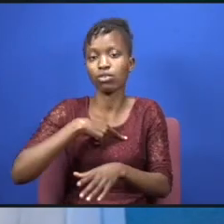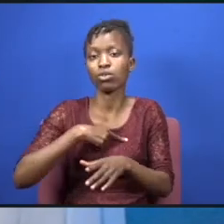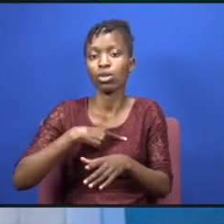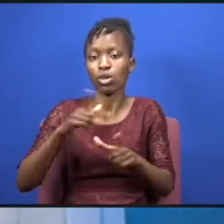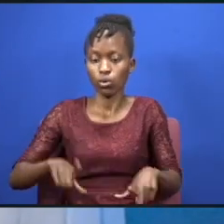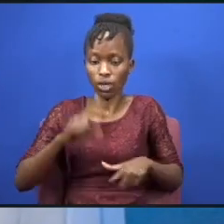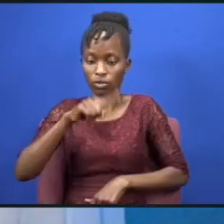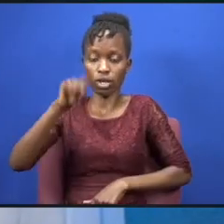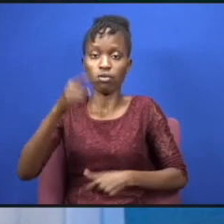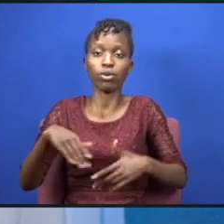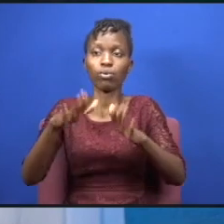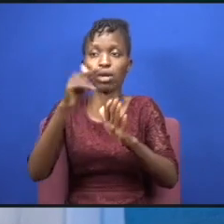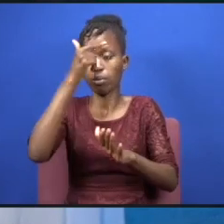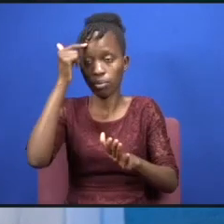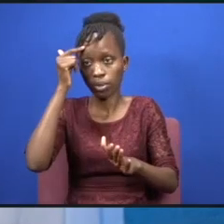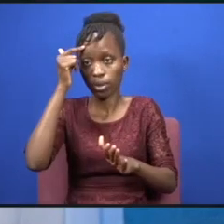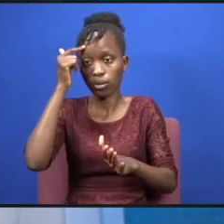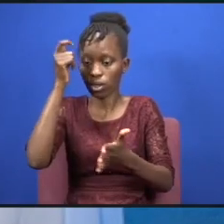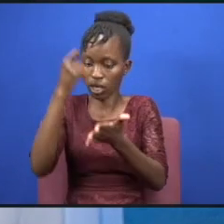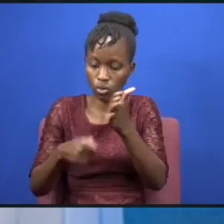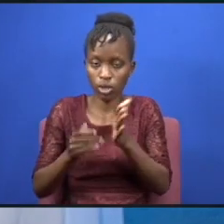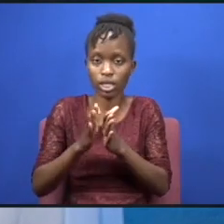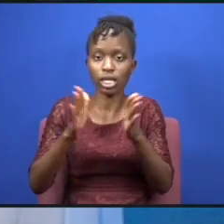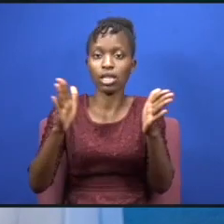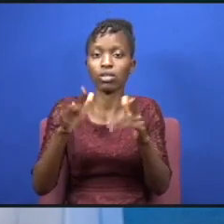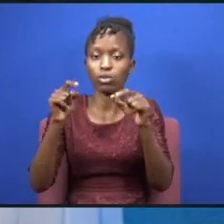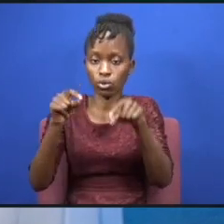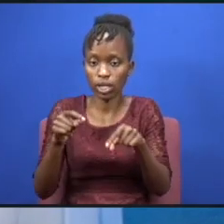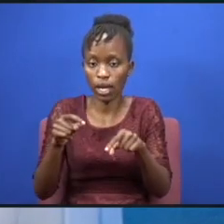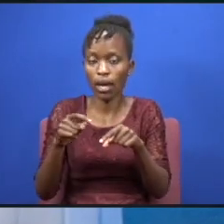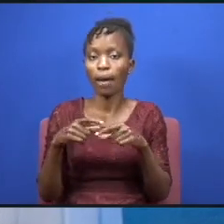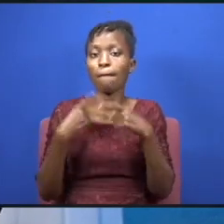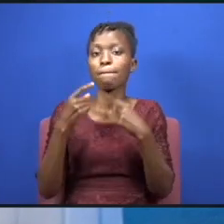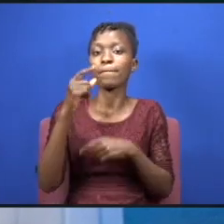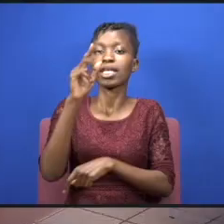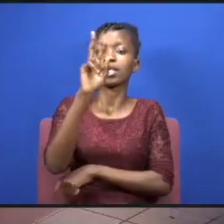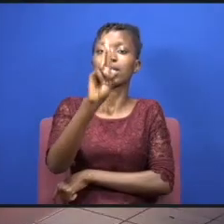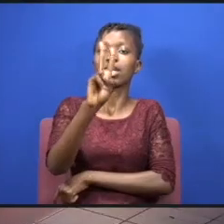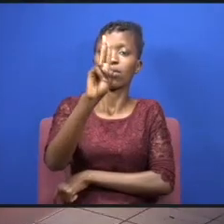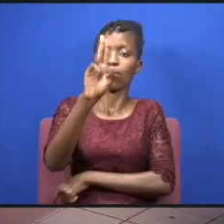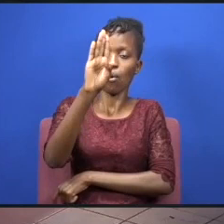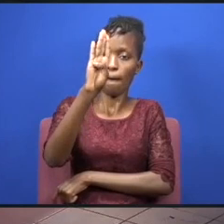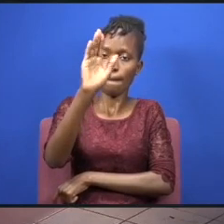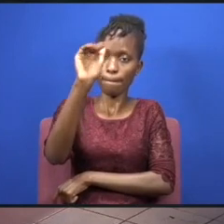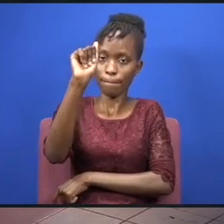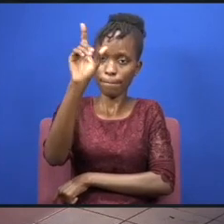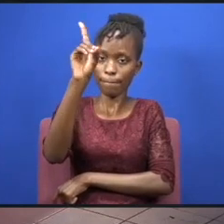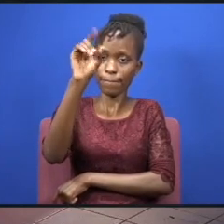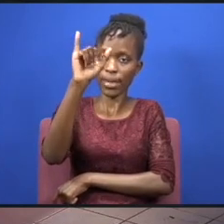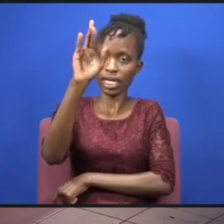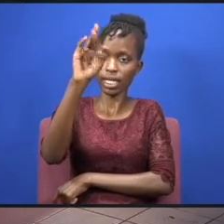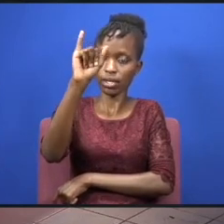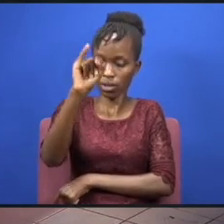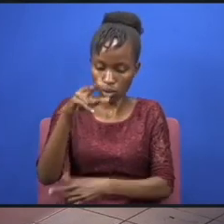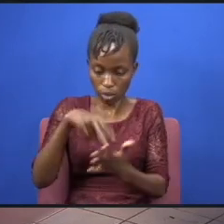right because it cost a lot. And today, Reverend Kwame Rubadiri will be sharing with us or reading for us the relevant portion of scripture